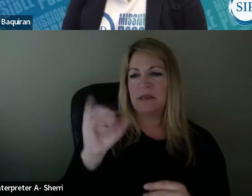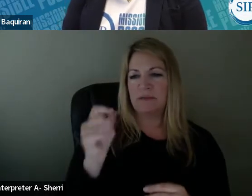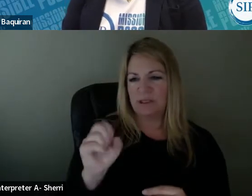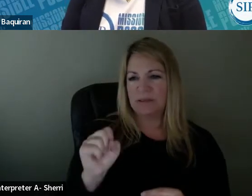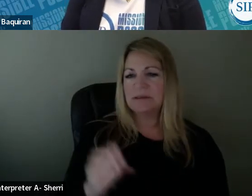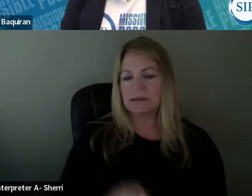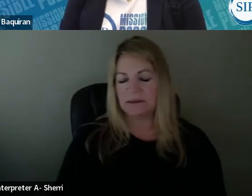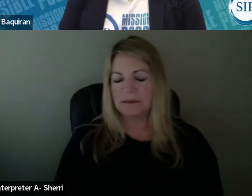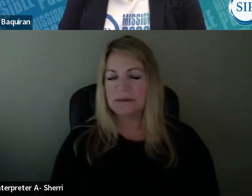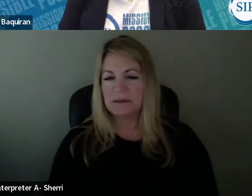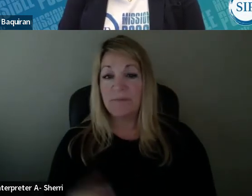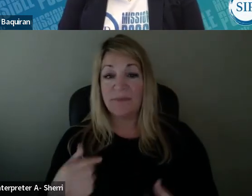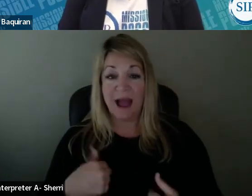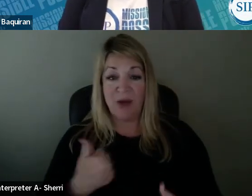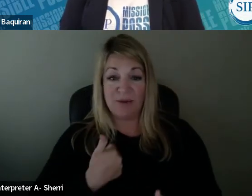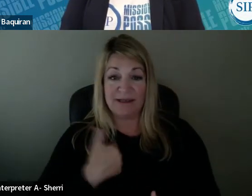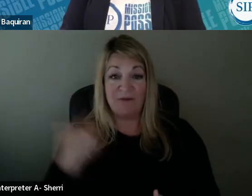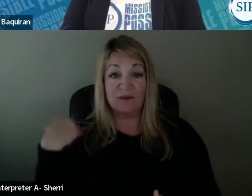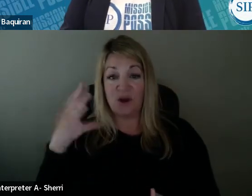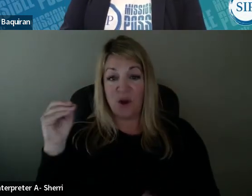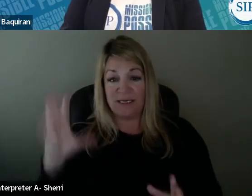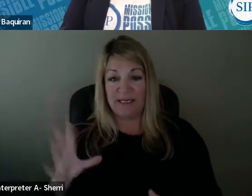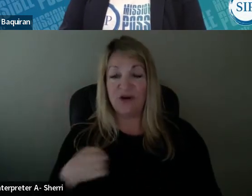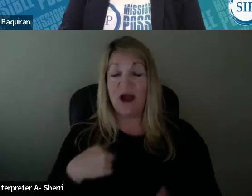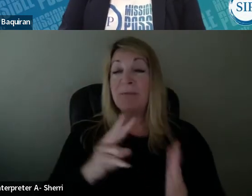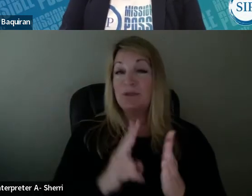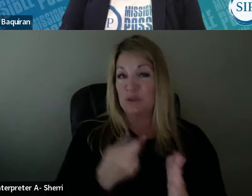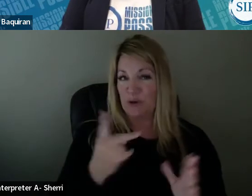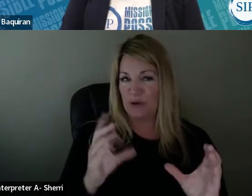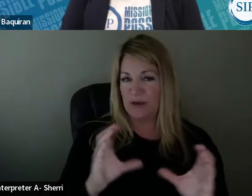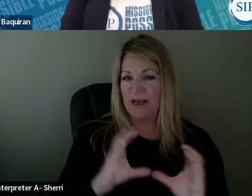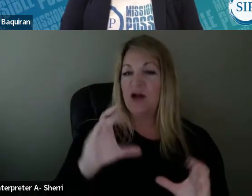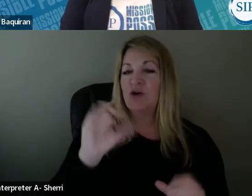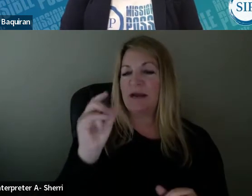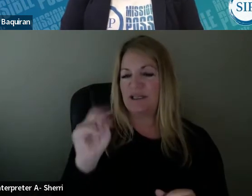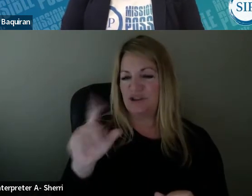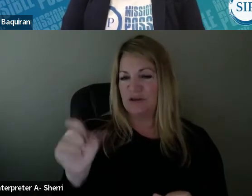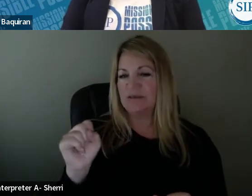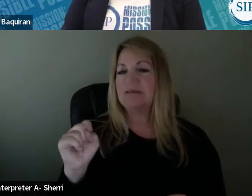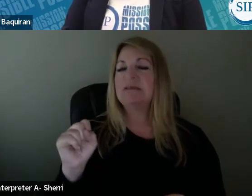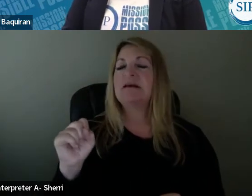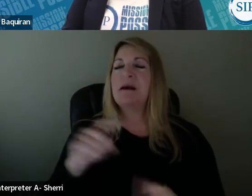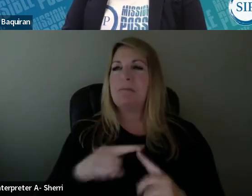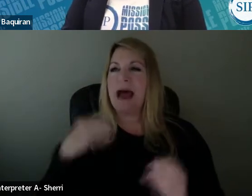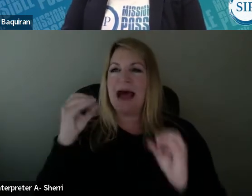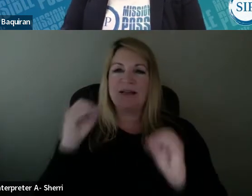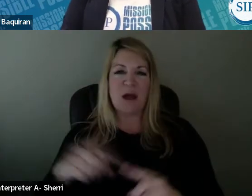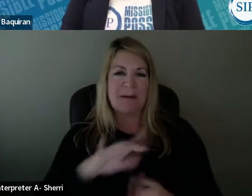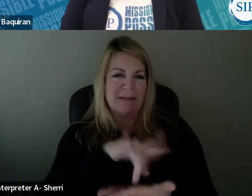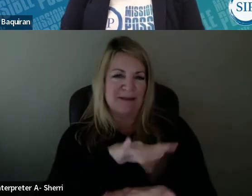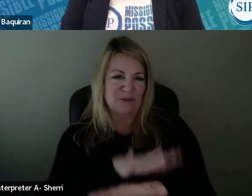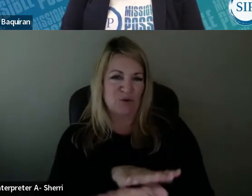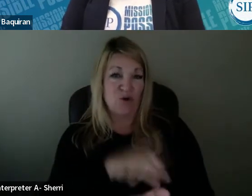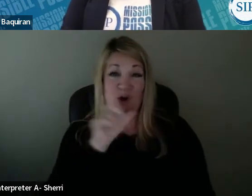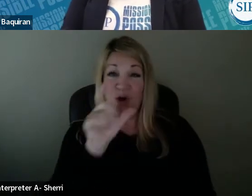I was a co-teacher myself. I am dually credentialed and I taught in middle school, but you do not have to